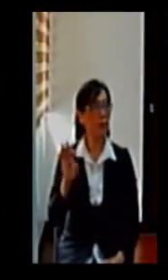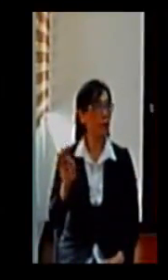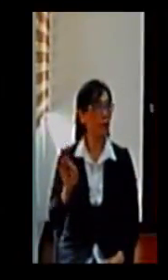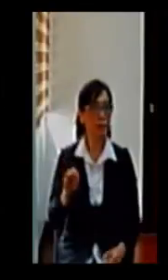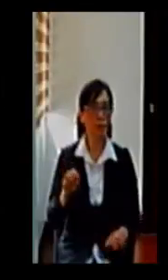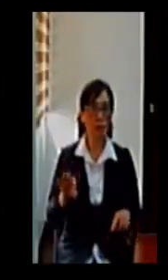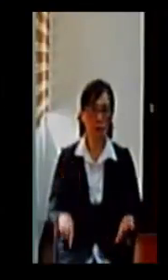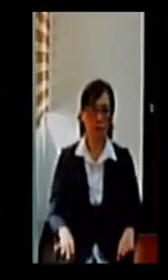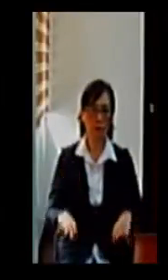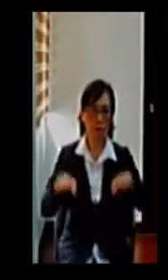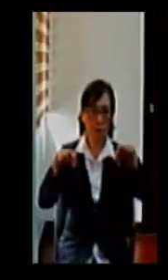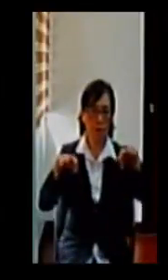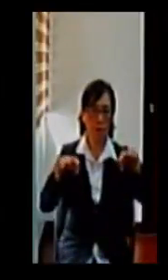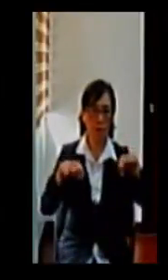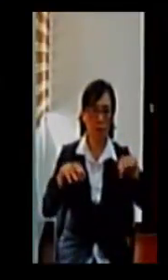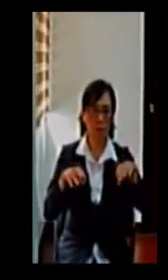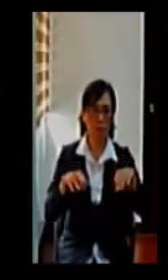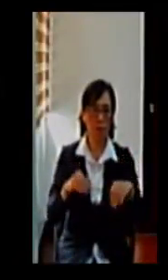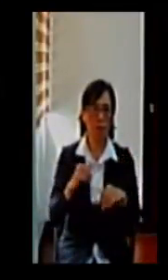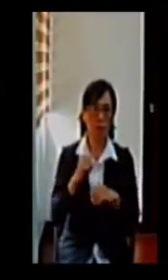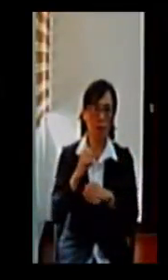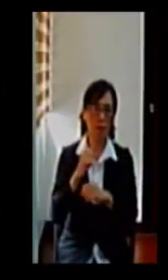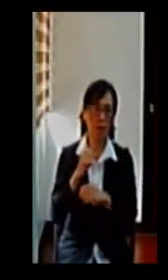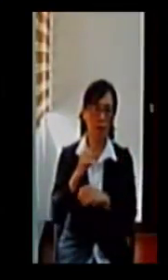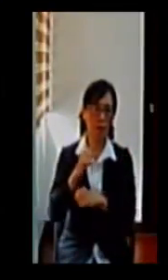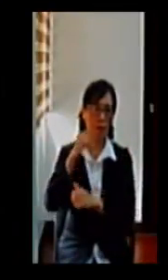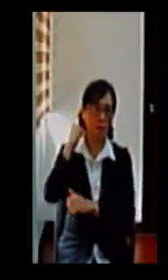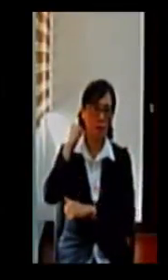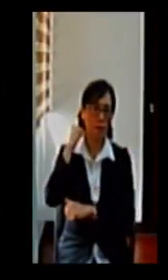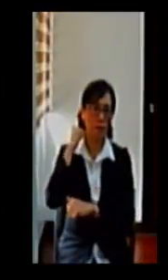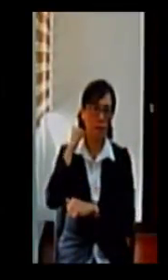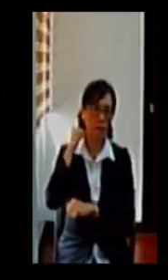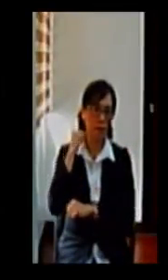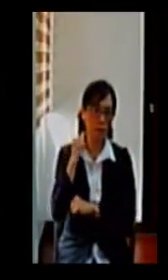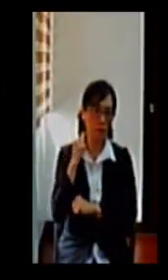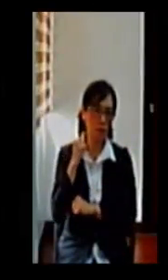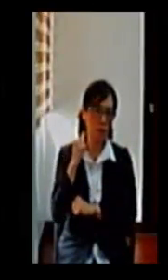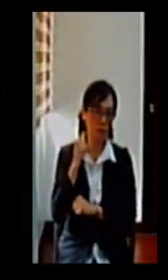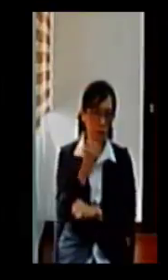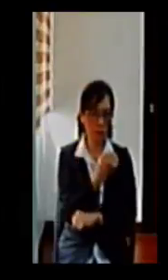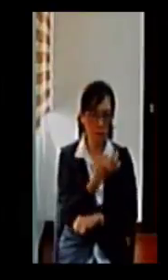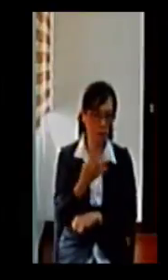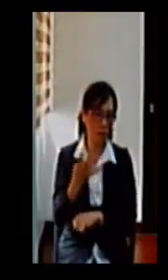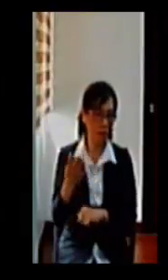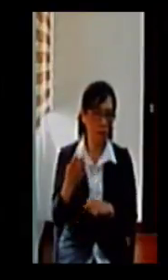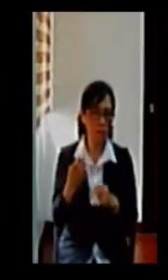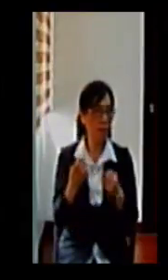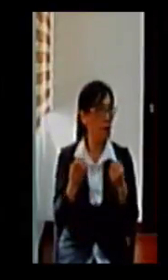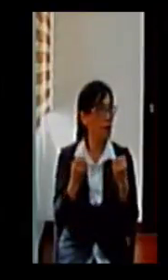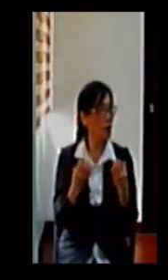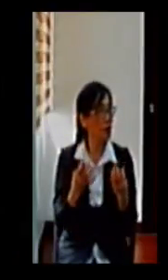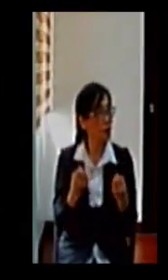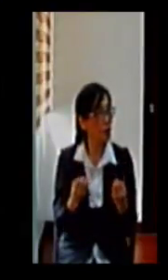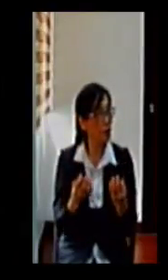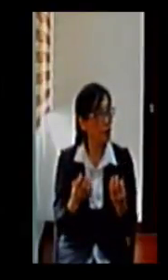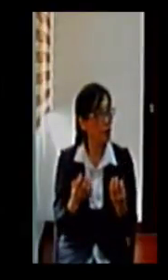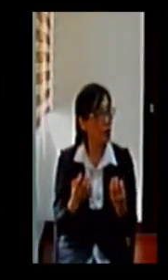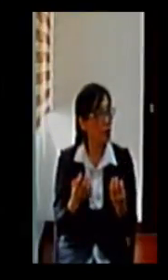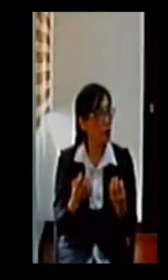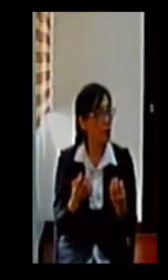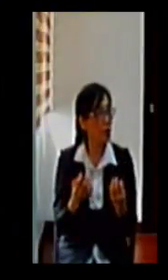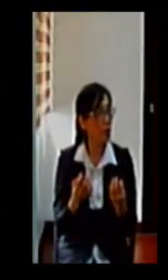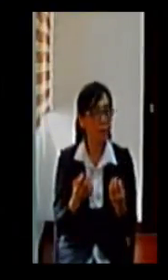where it used to be forest. Big flash floods, and when we recounted how many were